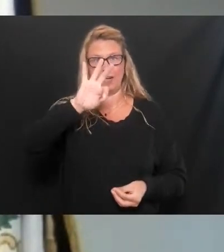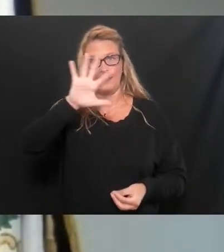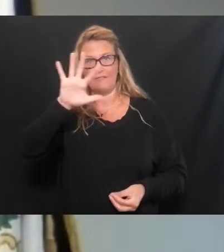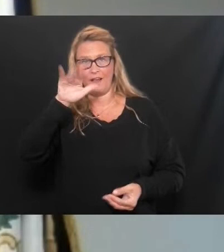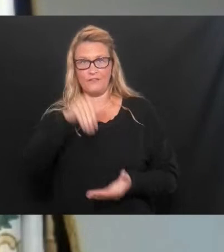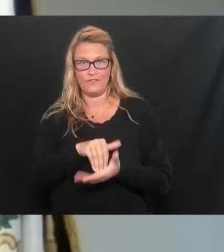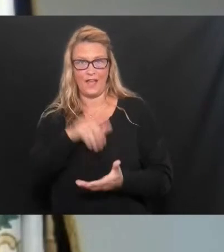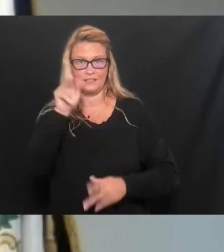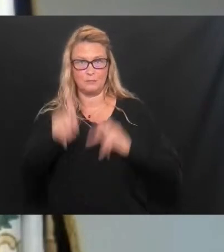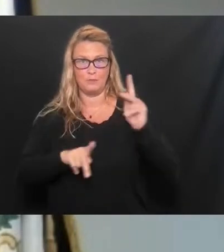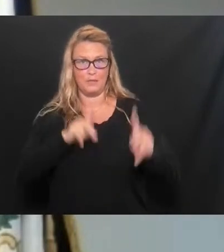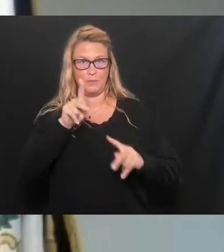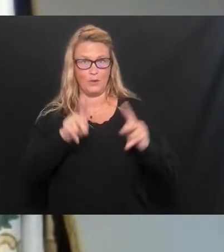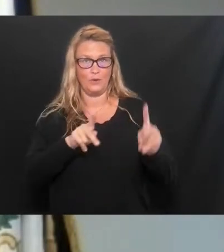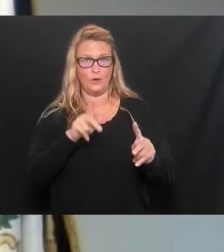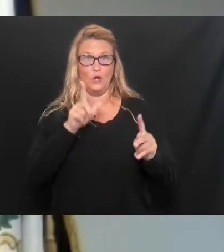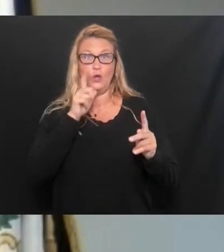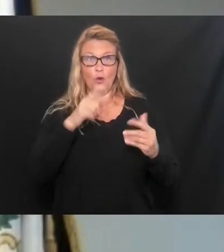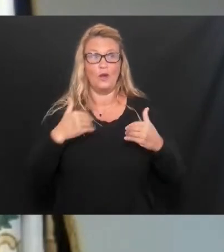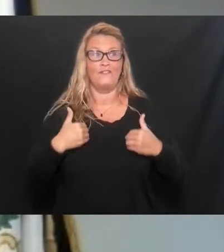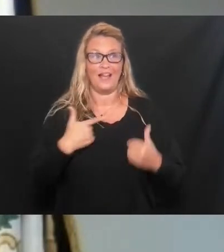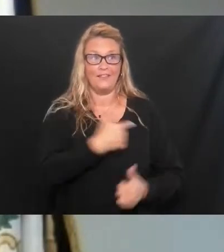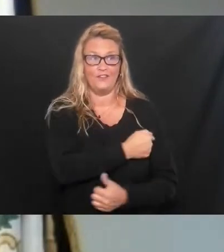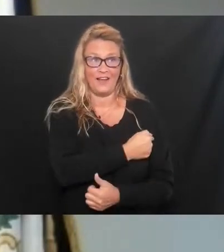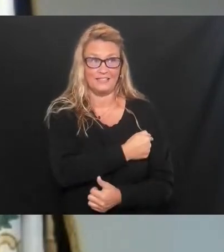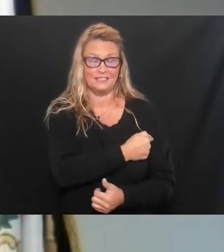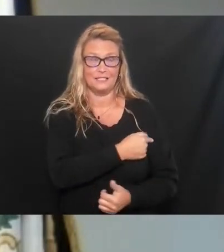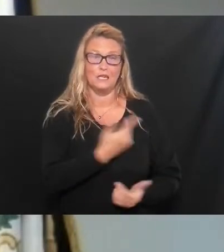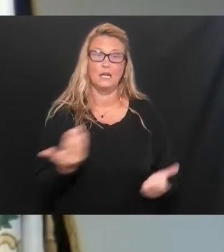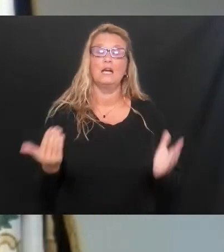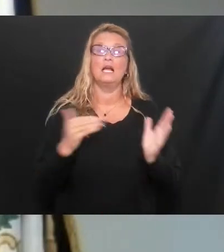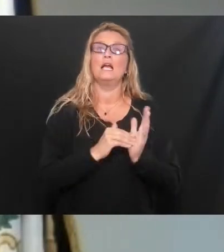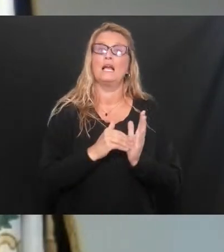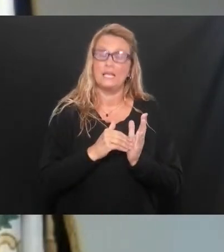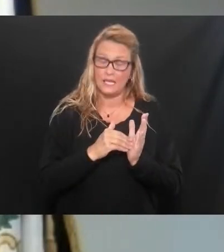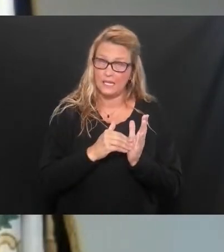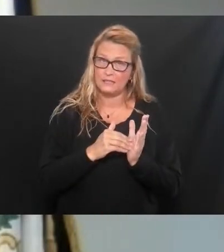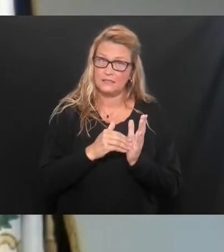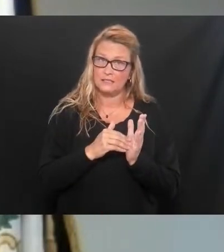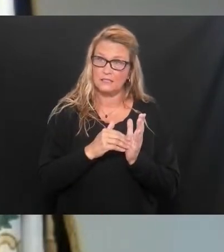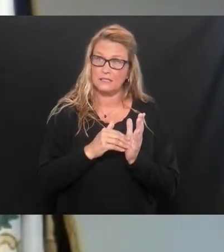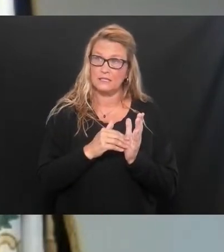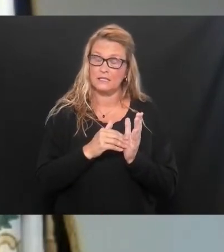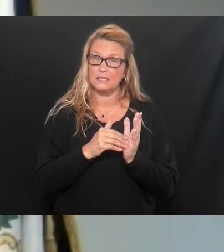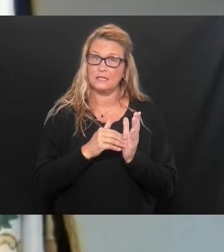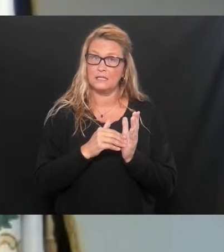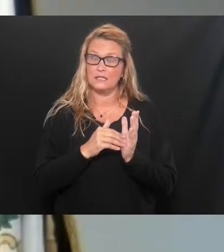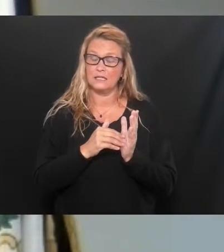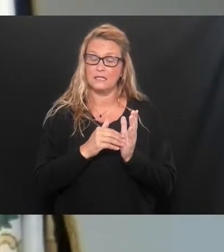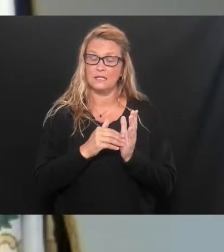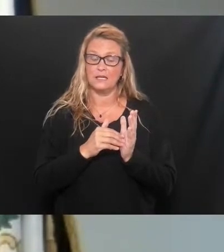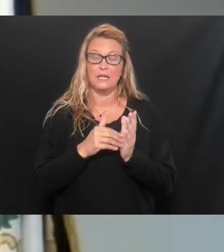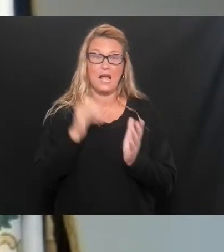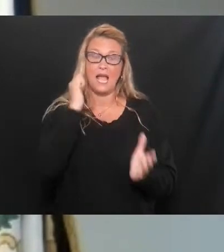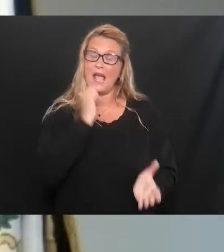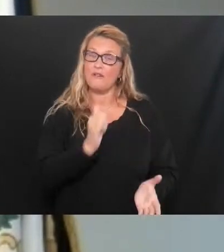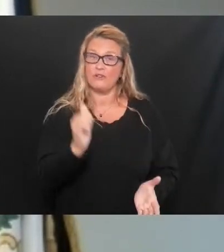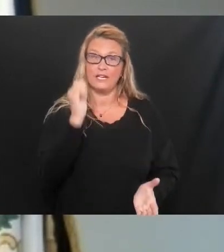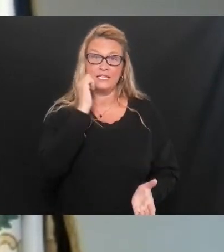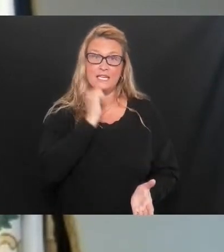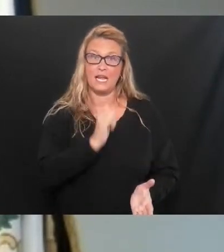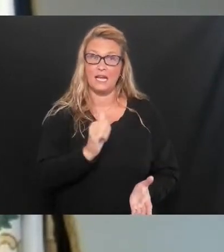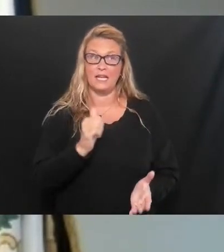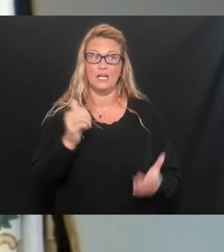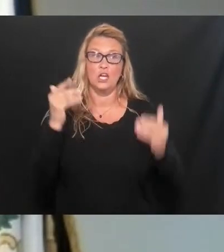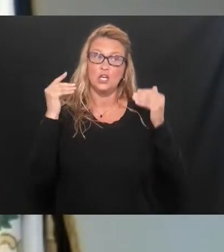895,000 individuals who have been vaccinated. So again, as the governor says, every briefing, every day, please